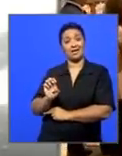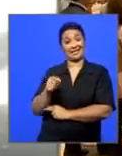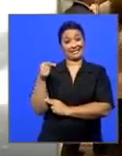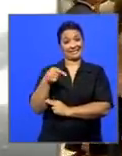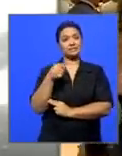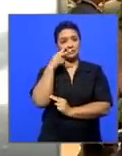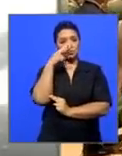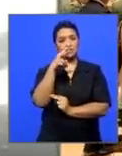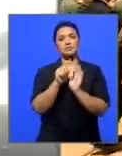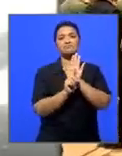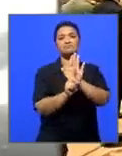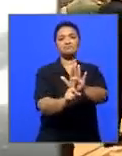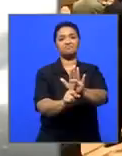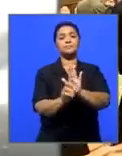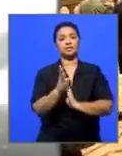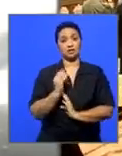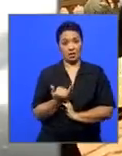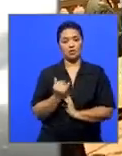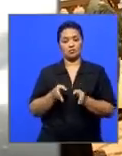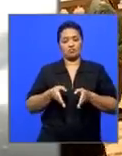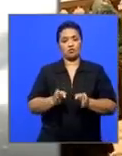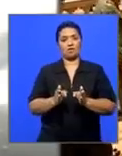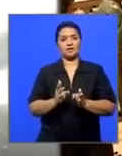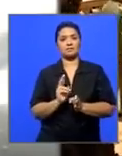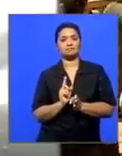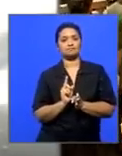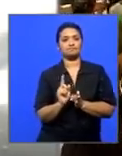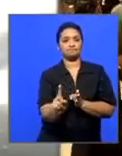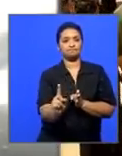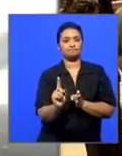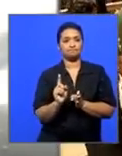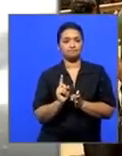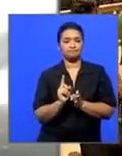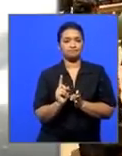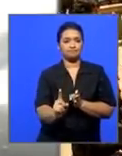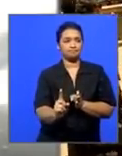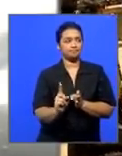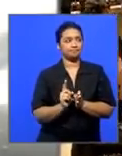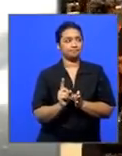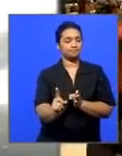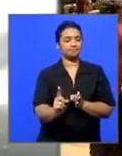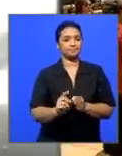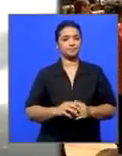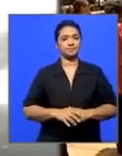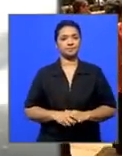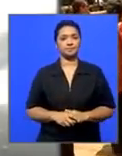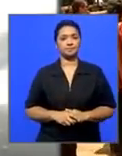just saw there walking past Madiba's coffin.